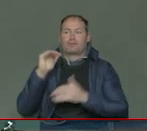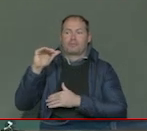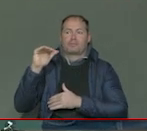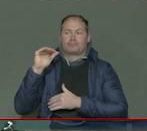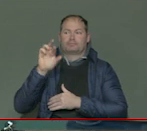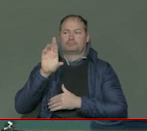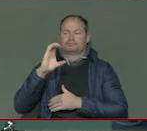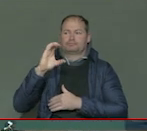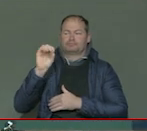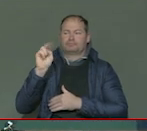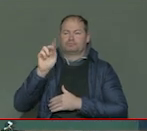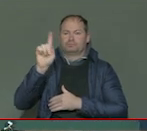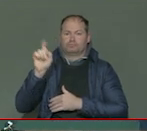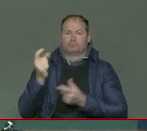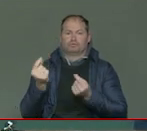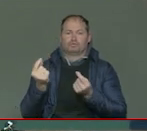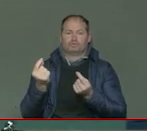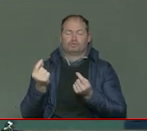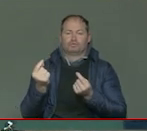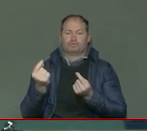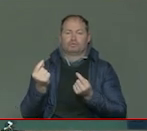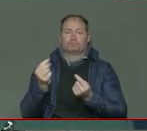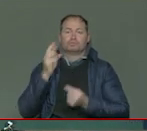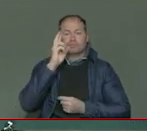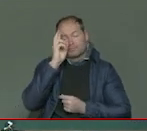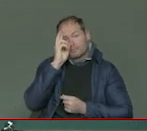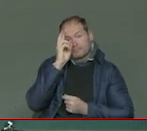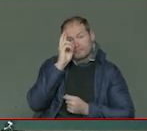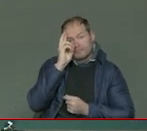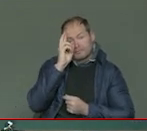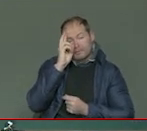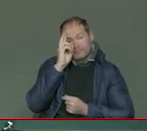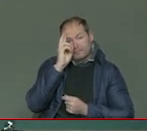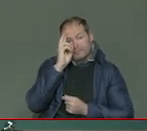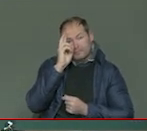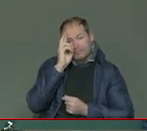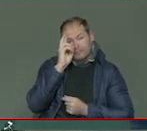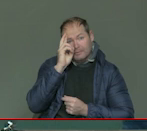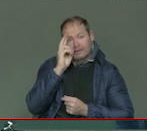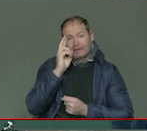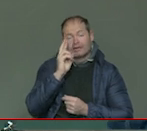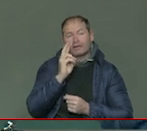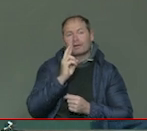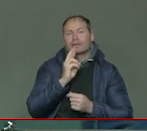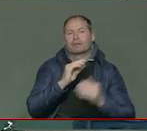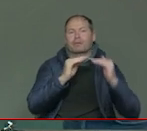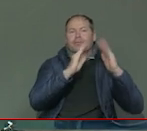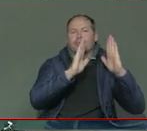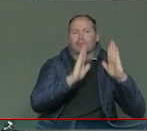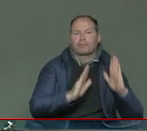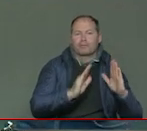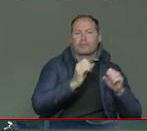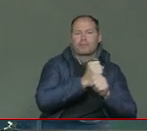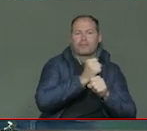must remember that it's the same as we did with factory overheads, the manufacturing.